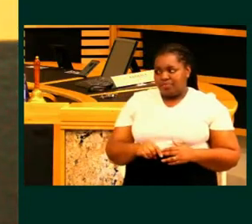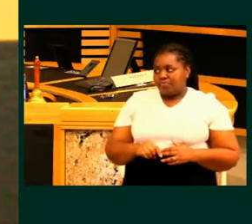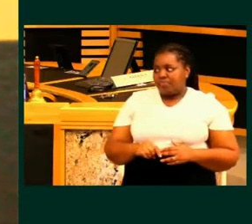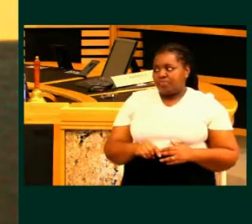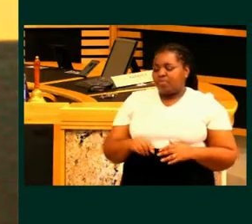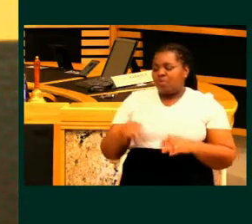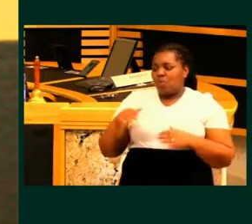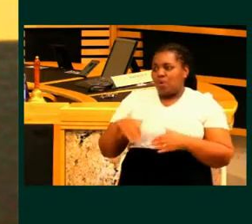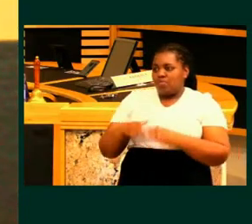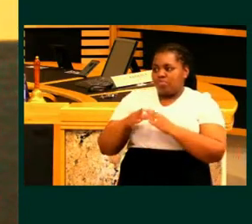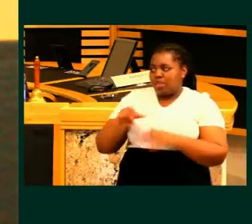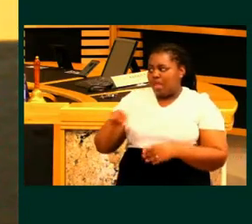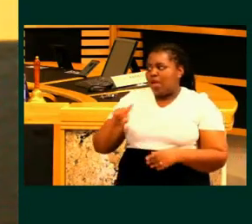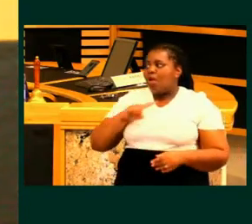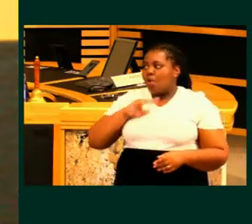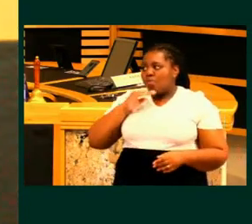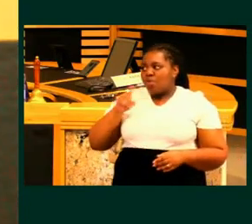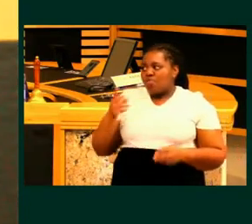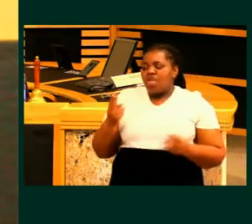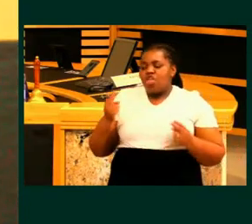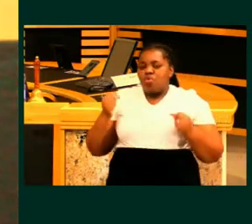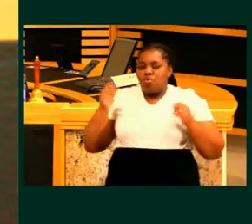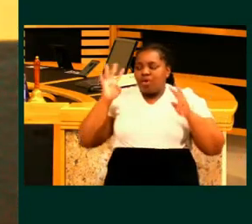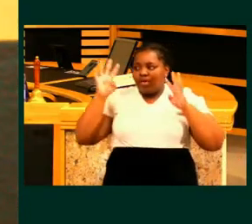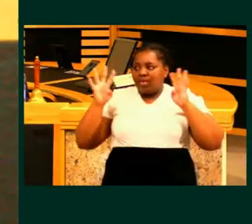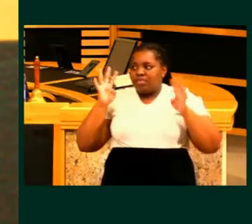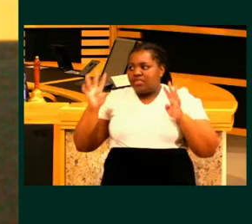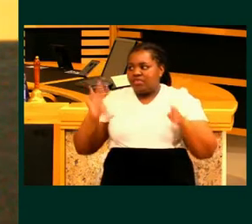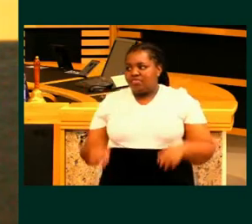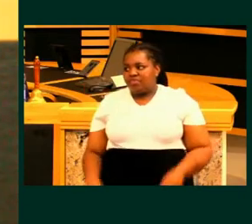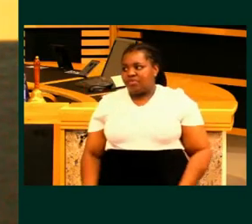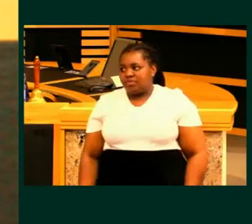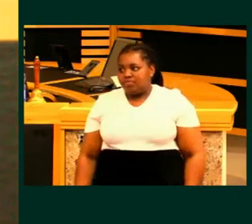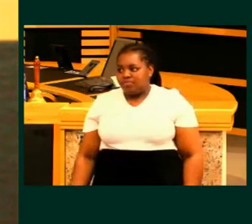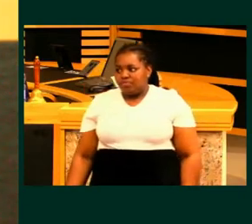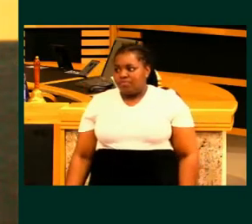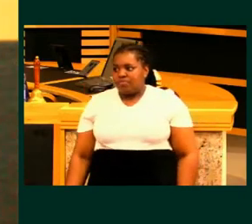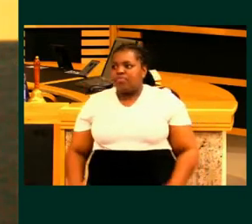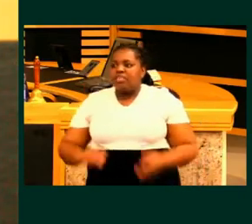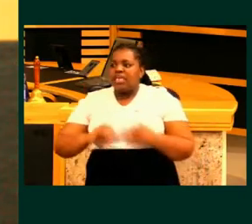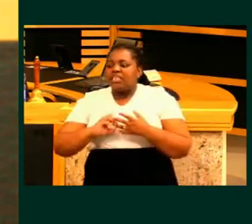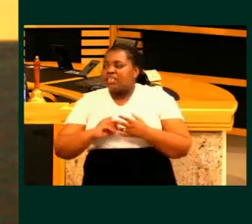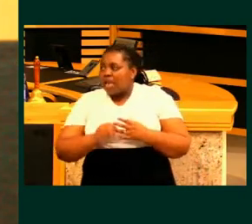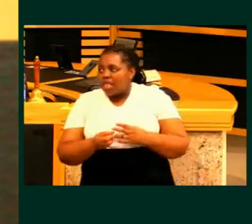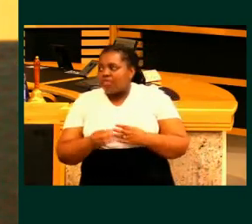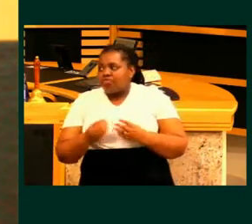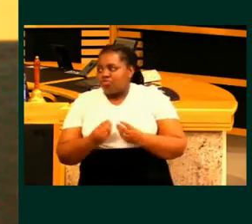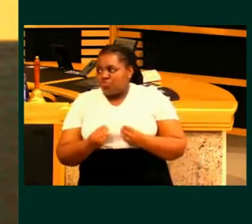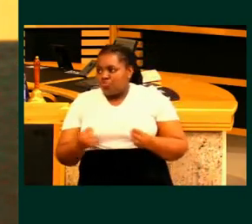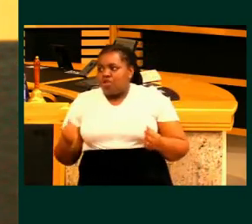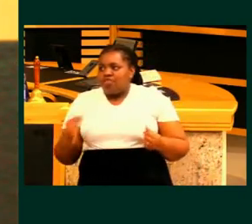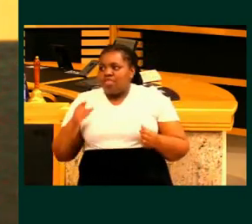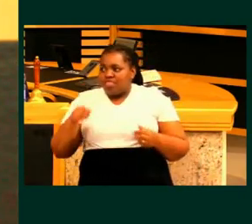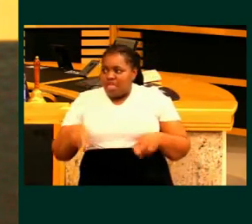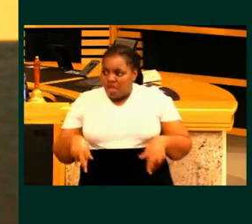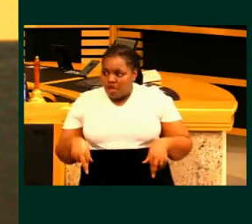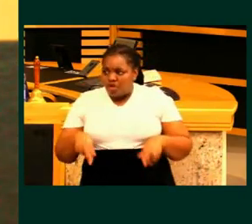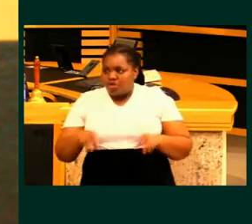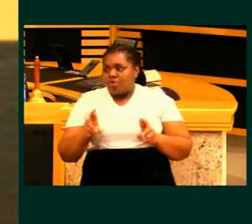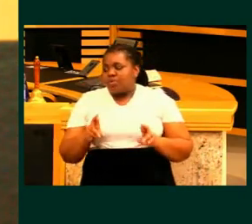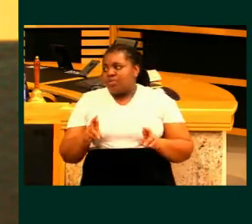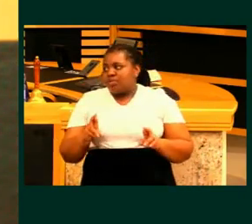minutes which is a new creativity trying to relieve road